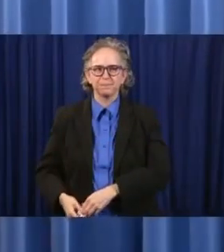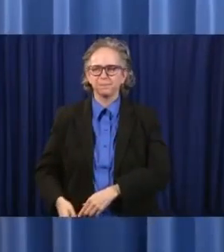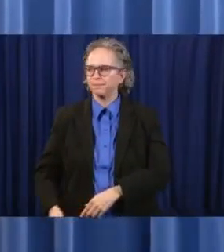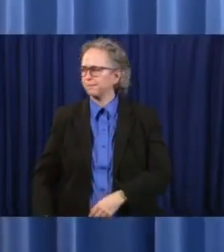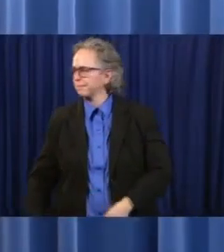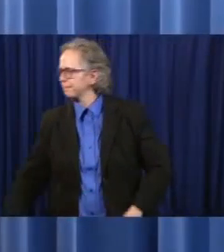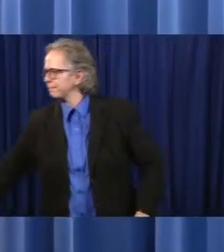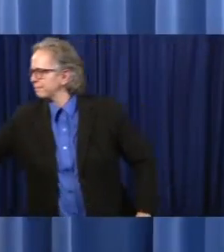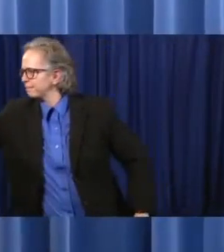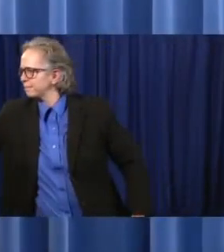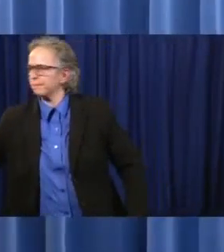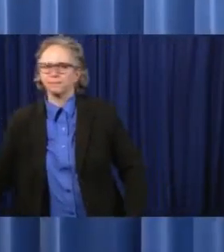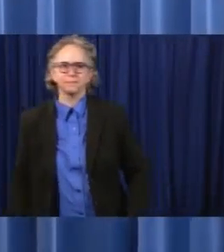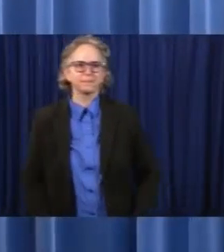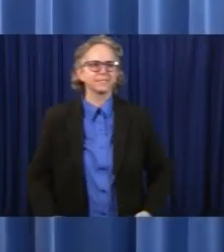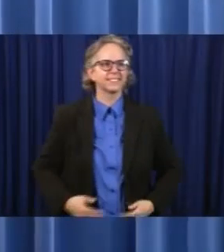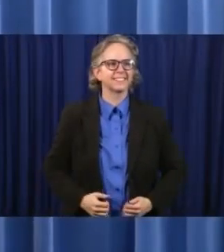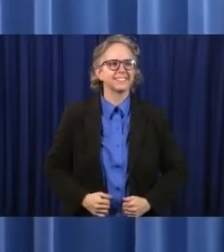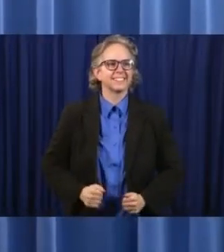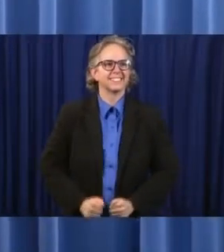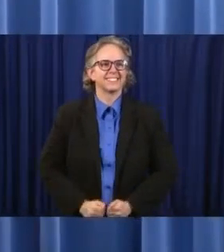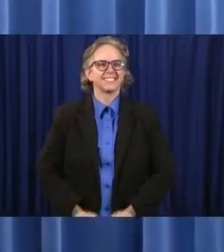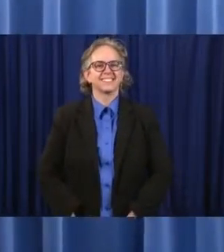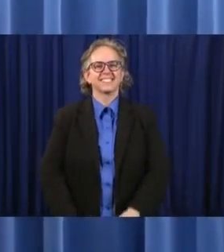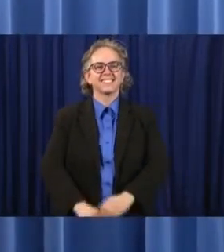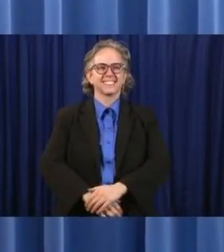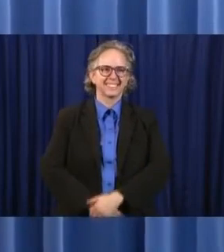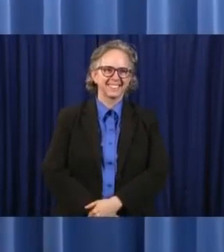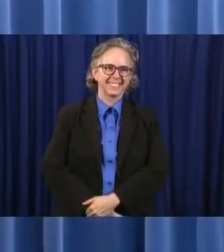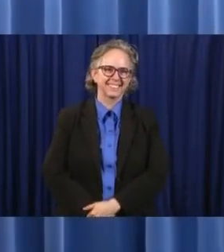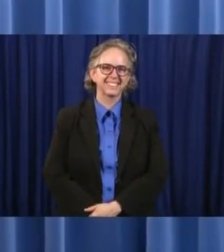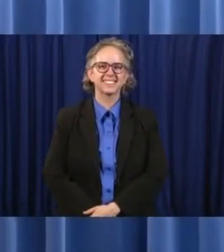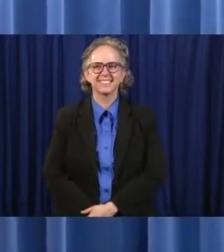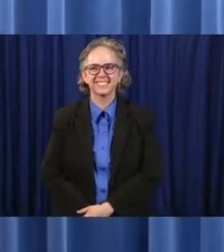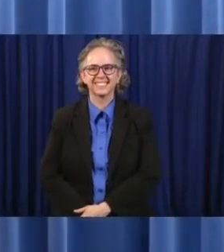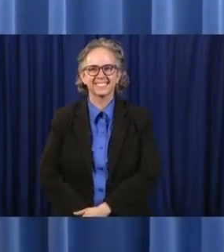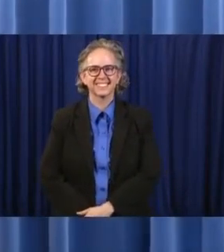afternoon news conference with updated COVID-19 numbers.